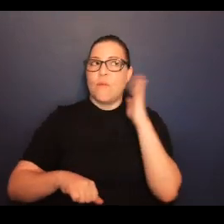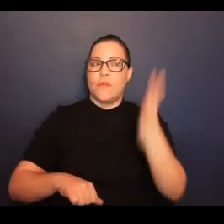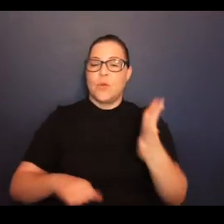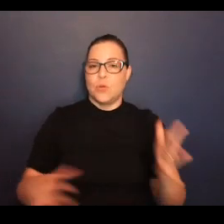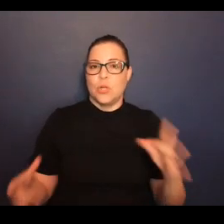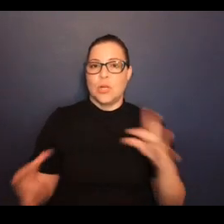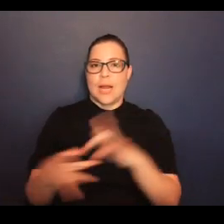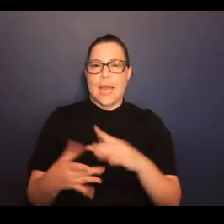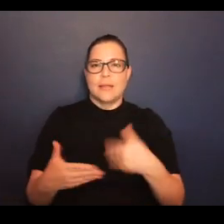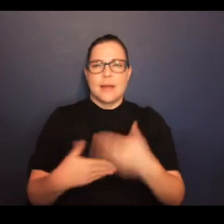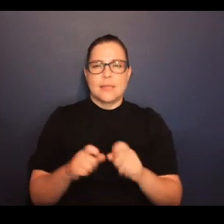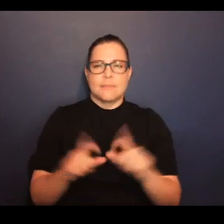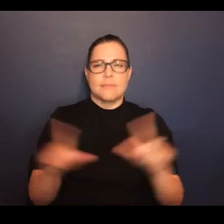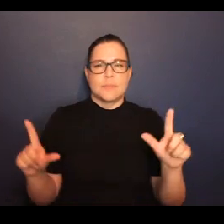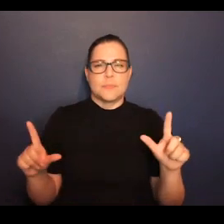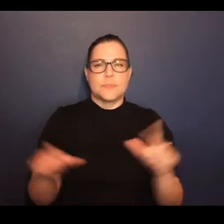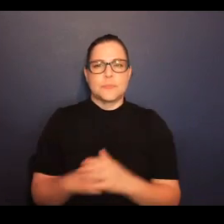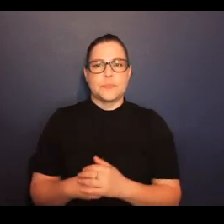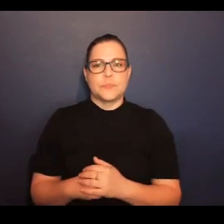picture.